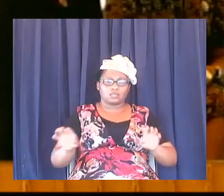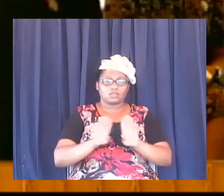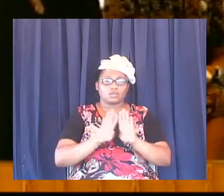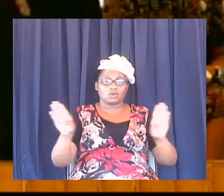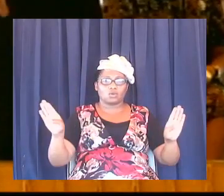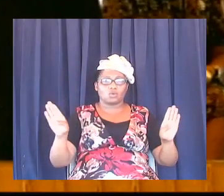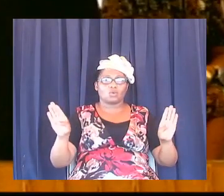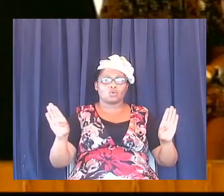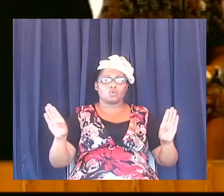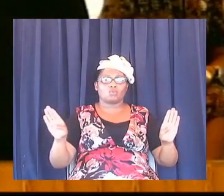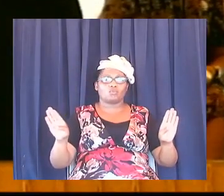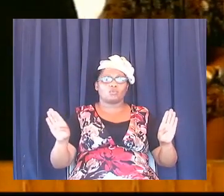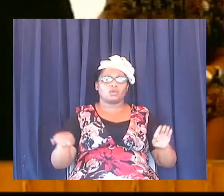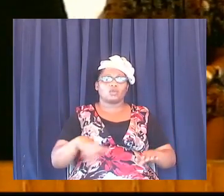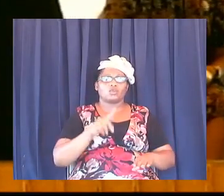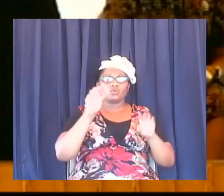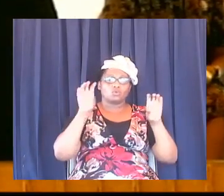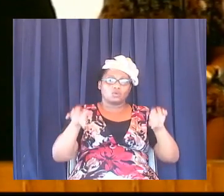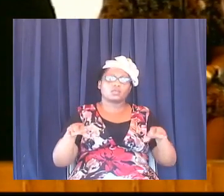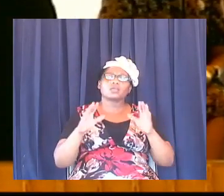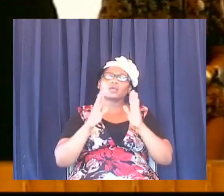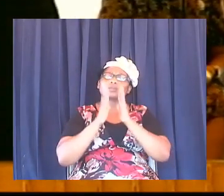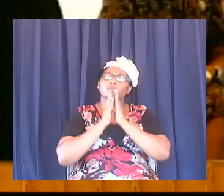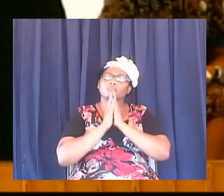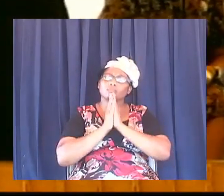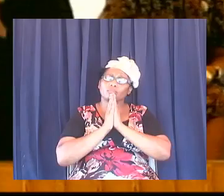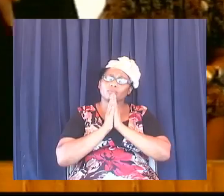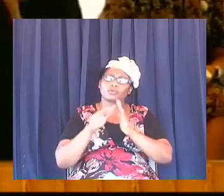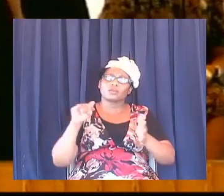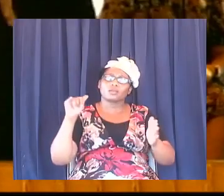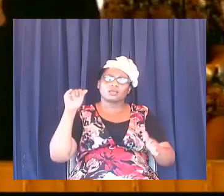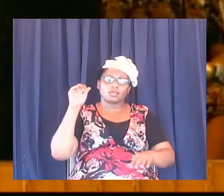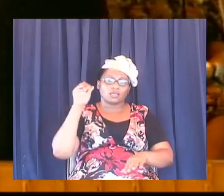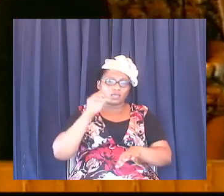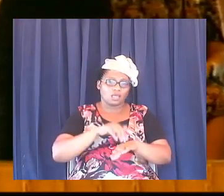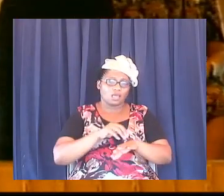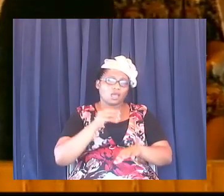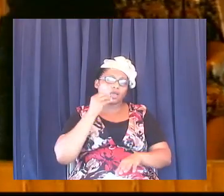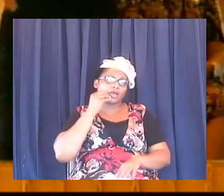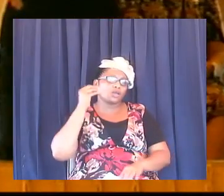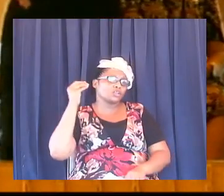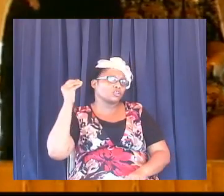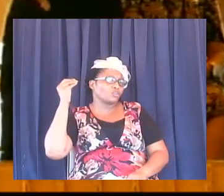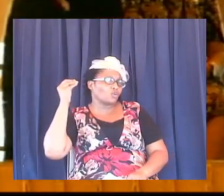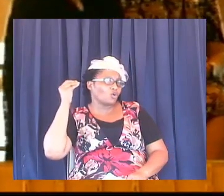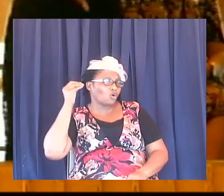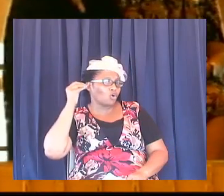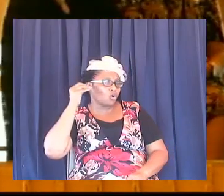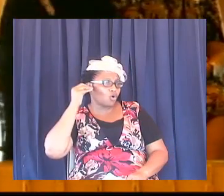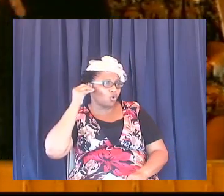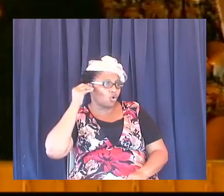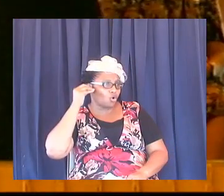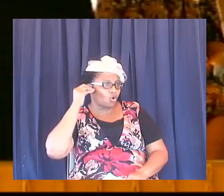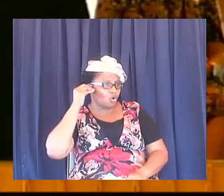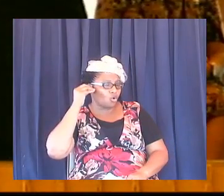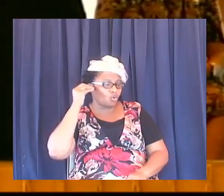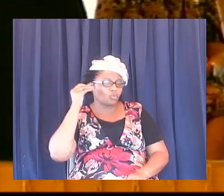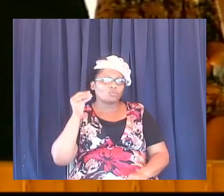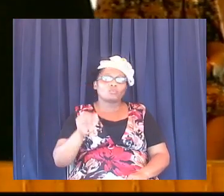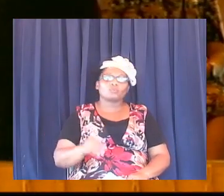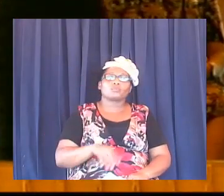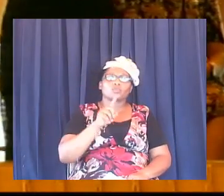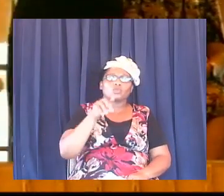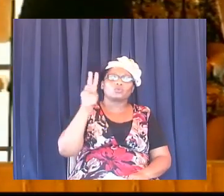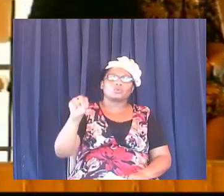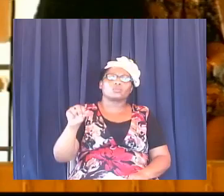come forward, being social distancing. Hallelujah, you need prayer this morning. We